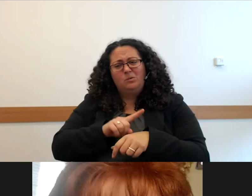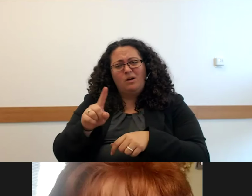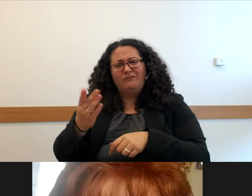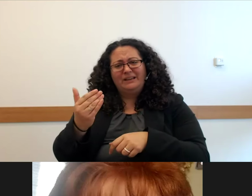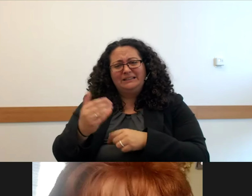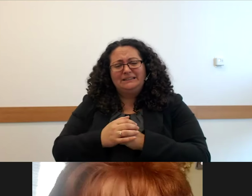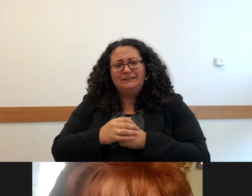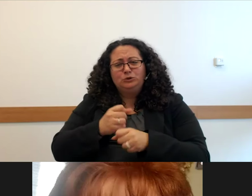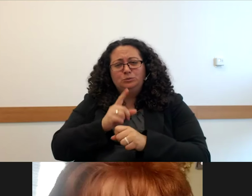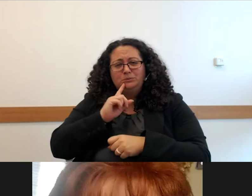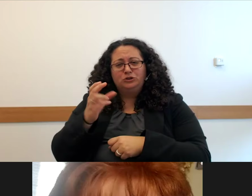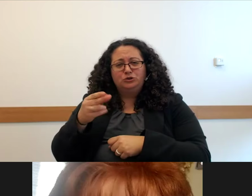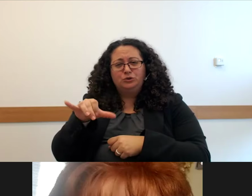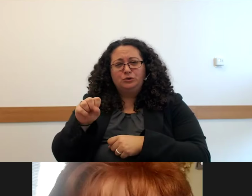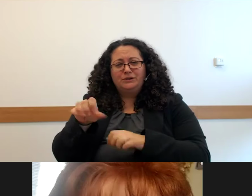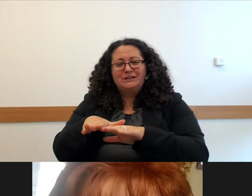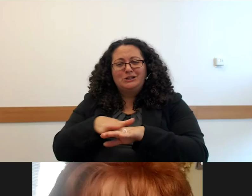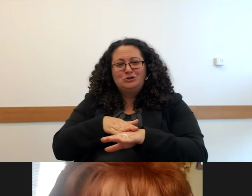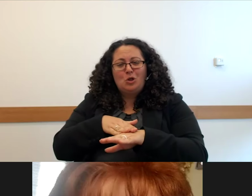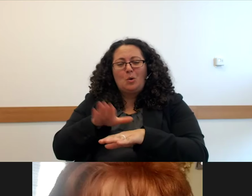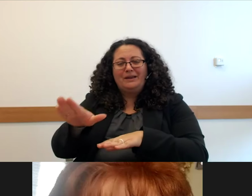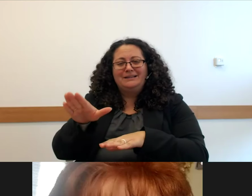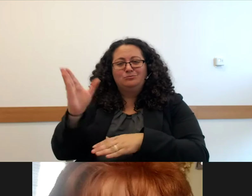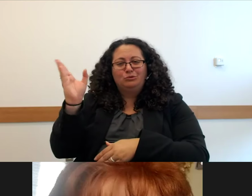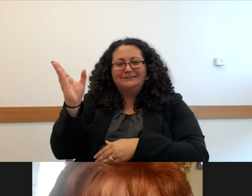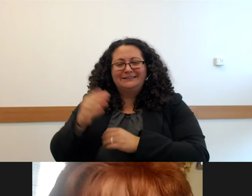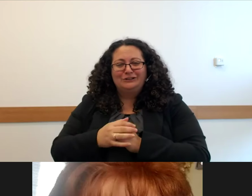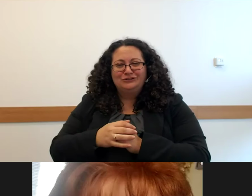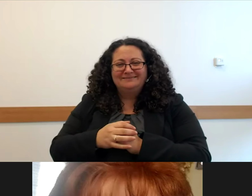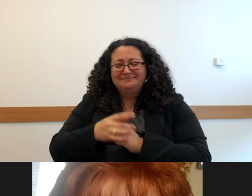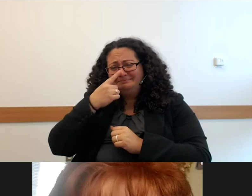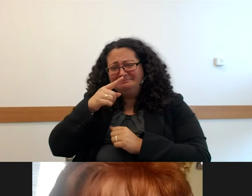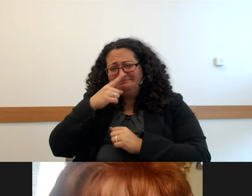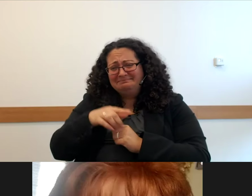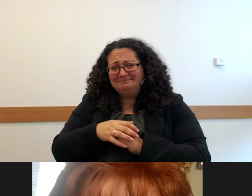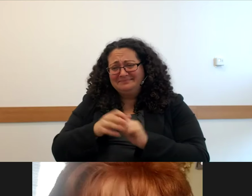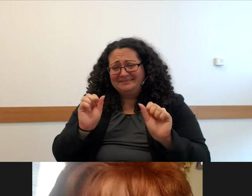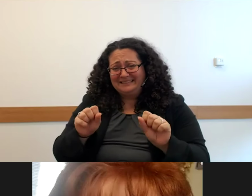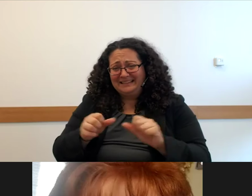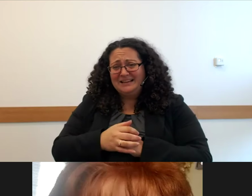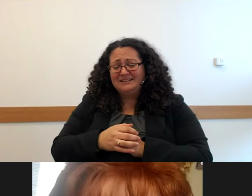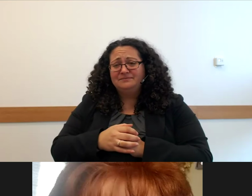sure. that Chris can slow down his presentation and do that? Is that sure. possible?